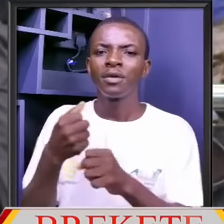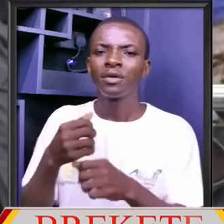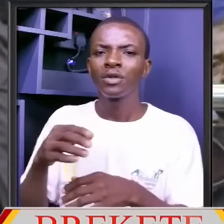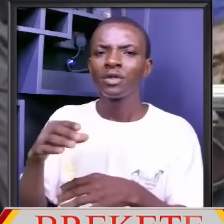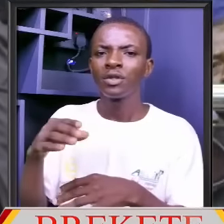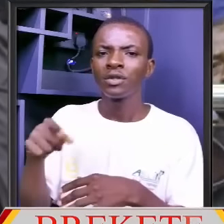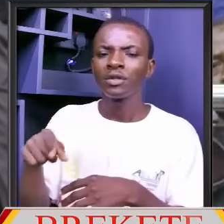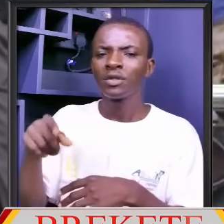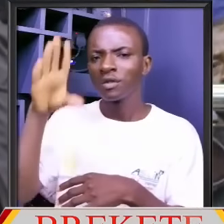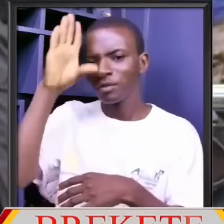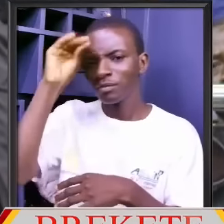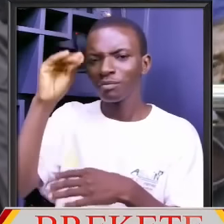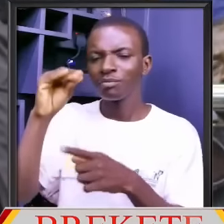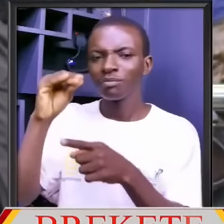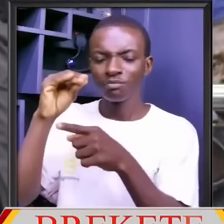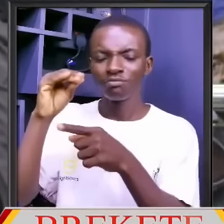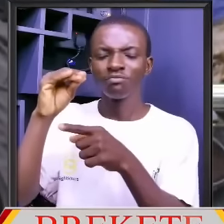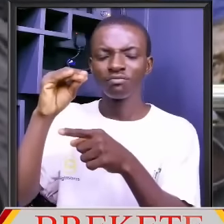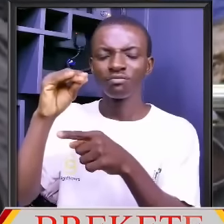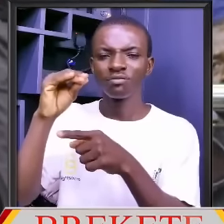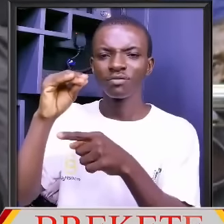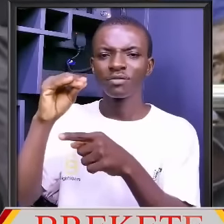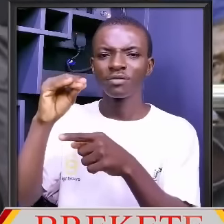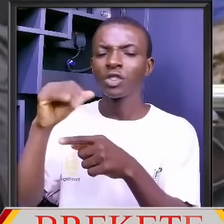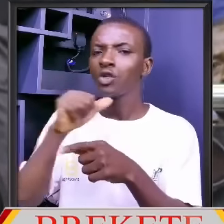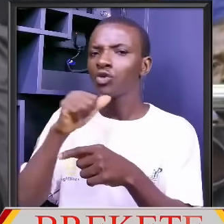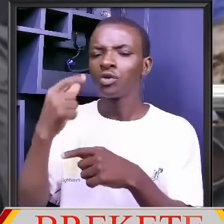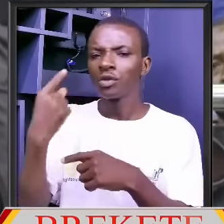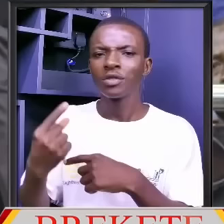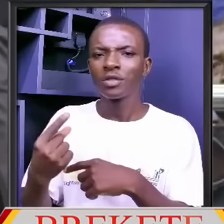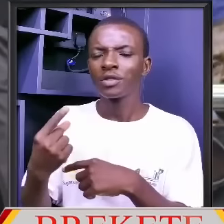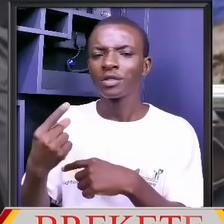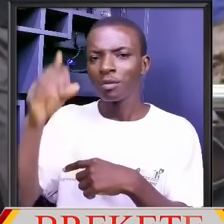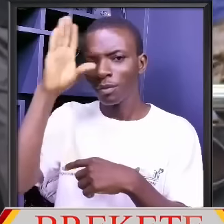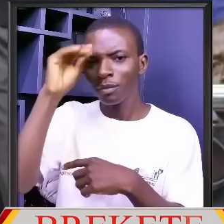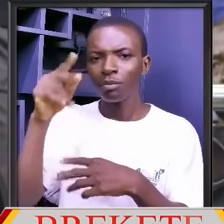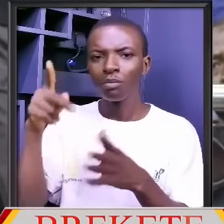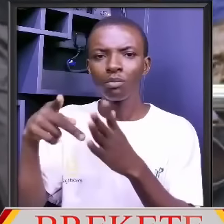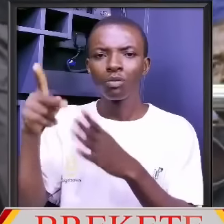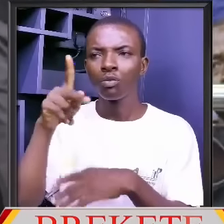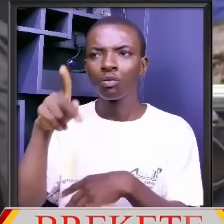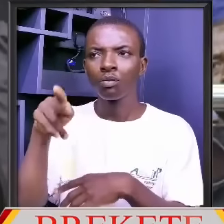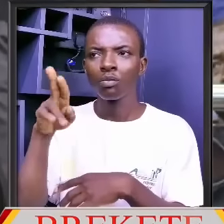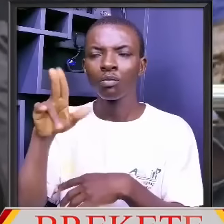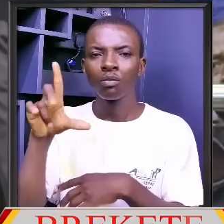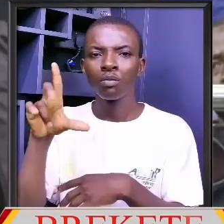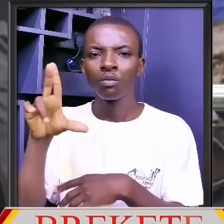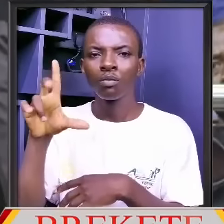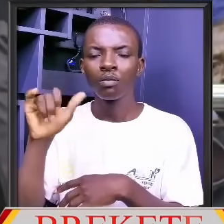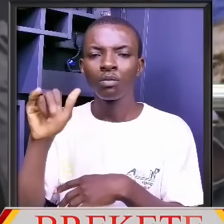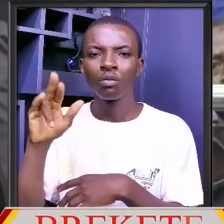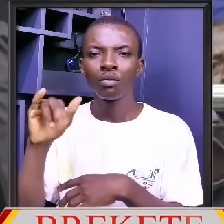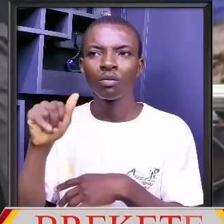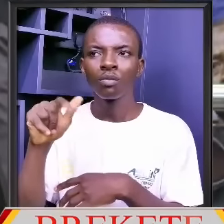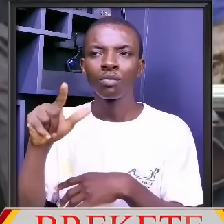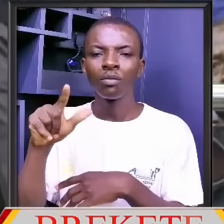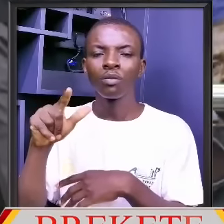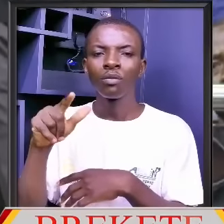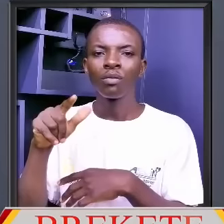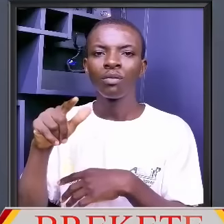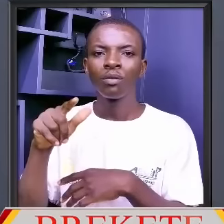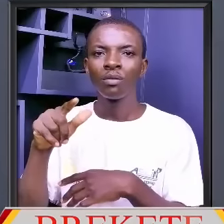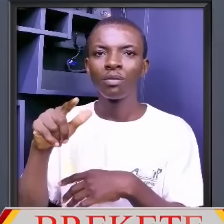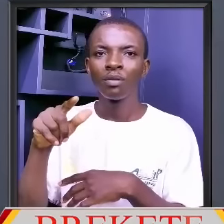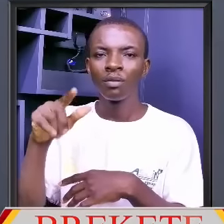God dash you this man. Because that man no be singular na plural. He's an American